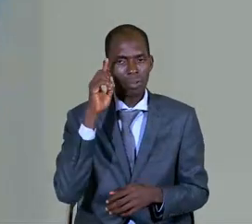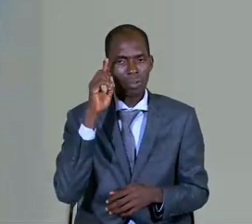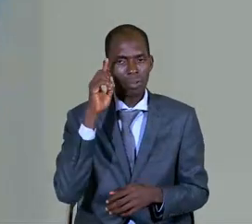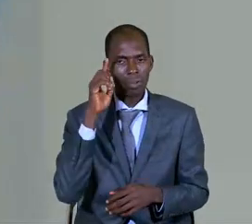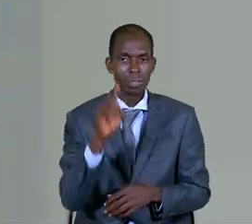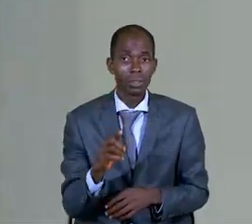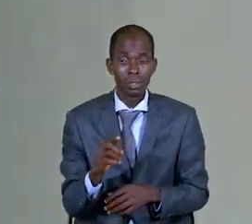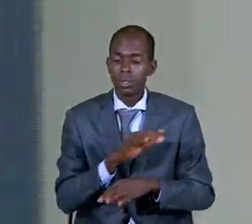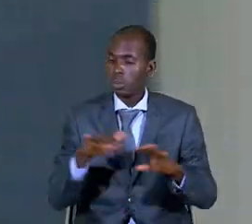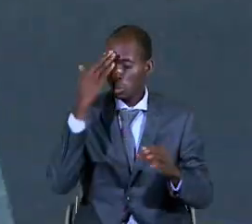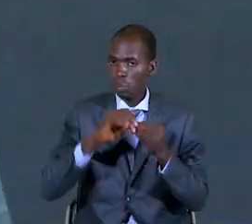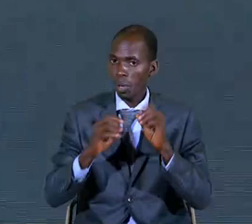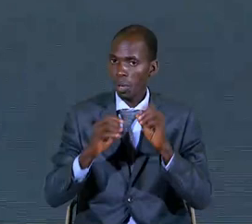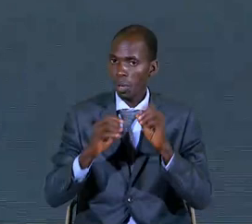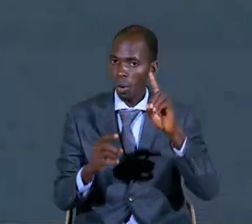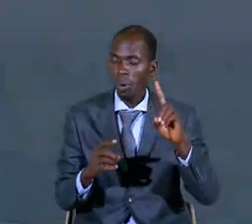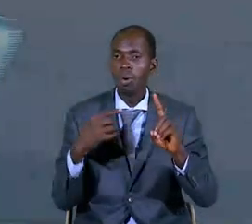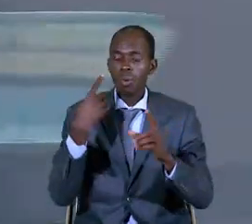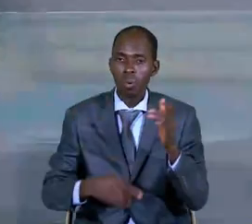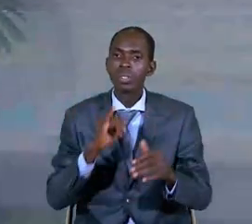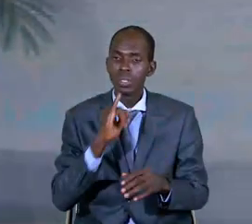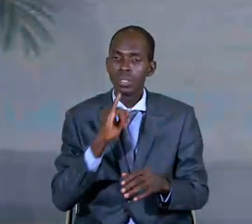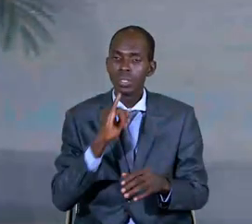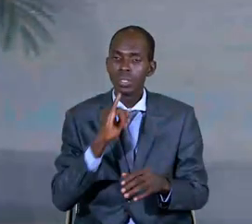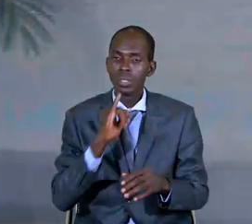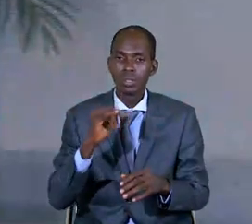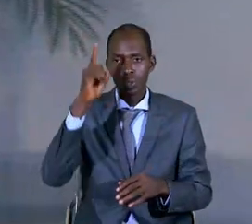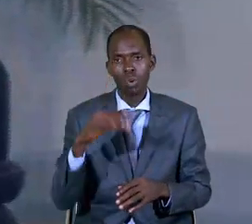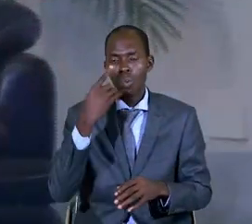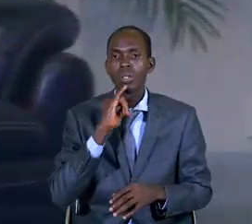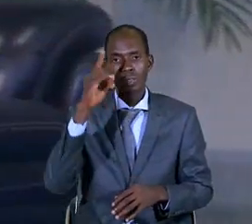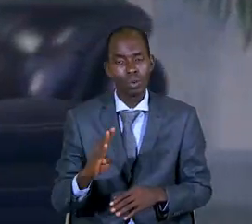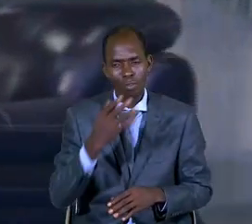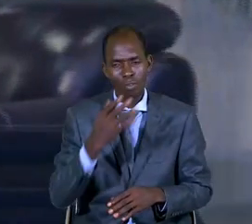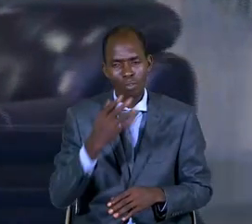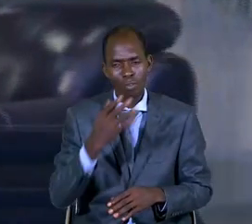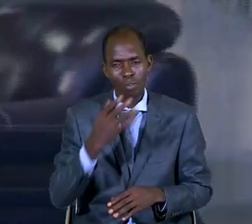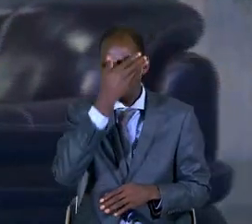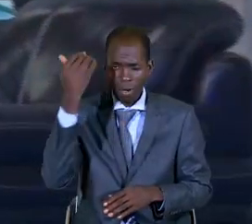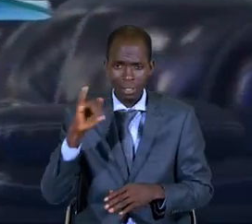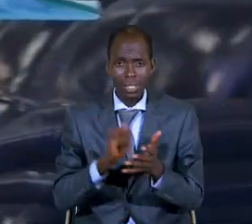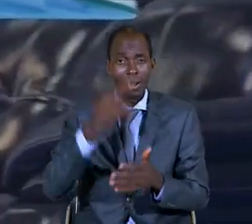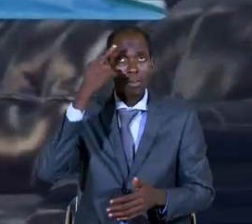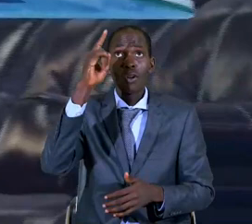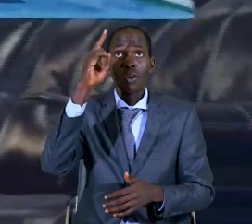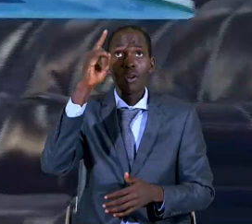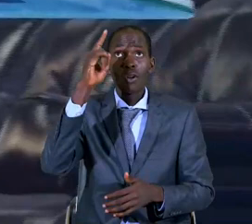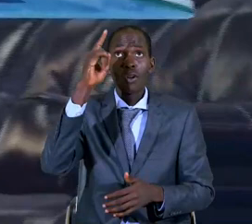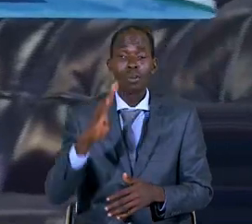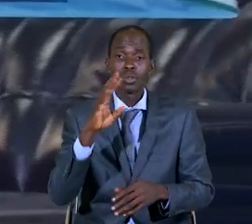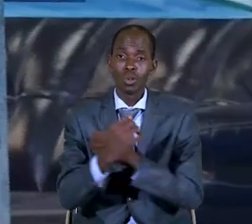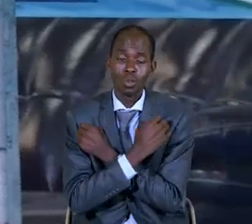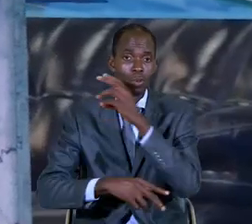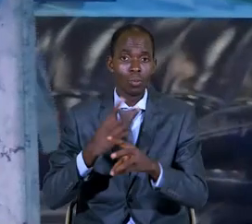the truth about God? For God so loved the world that he gave his only